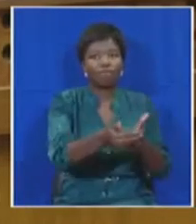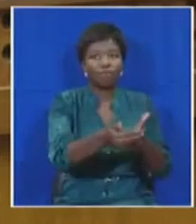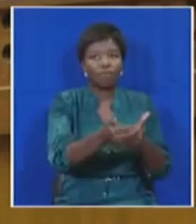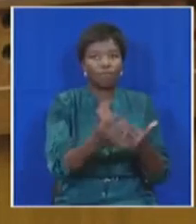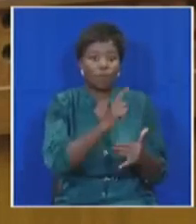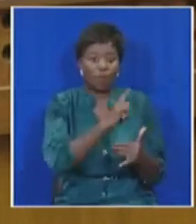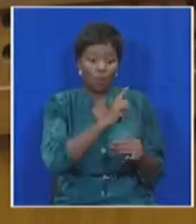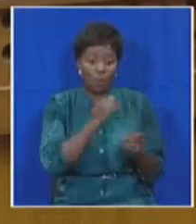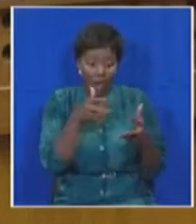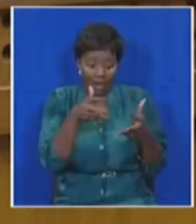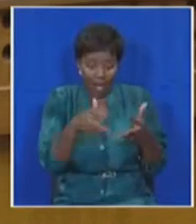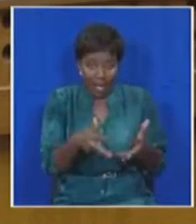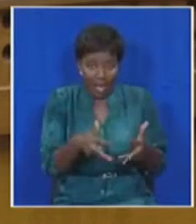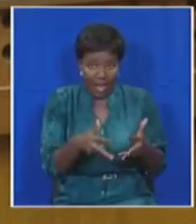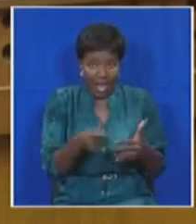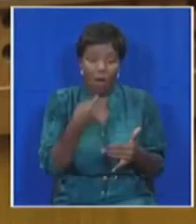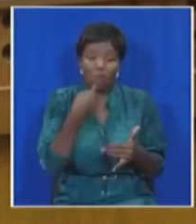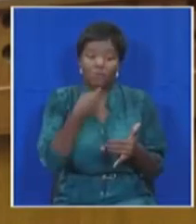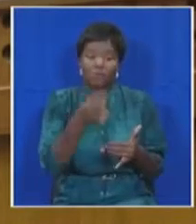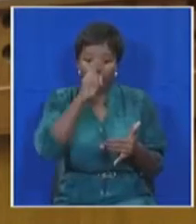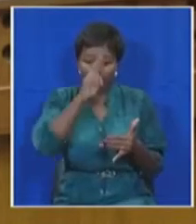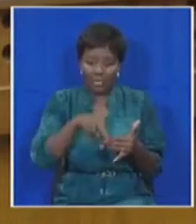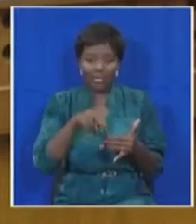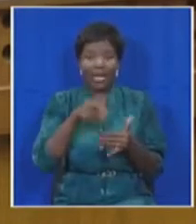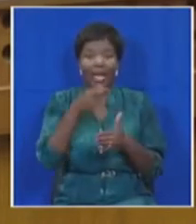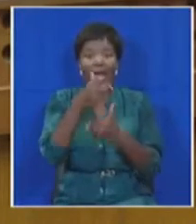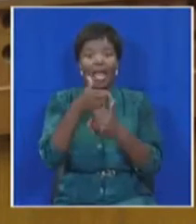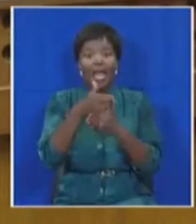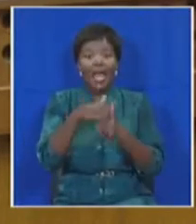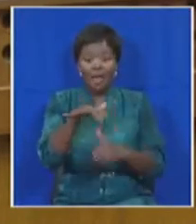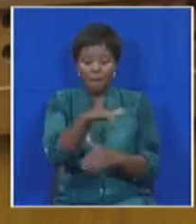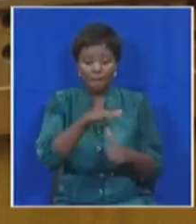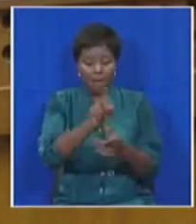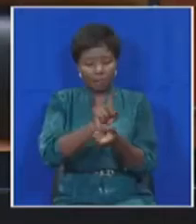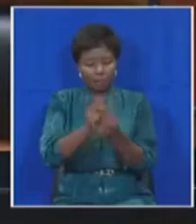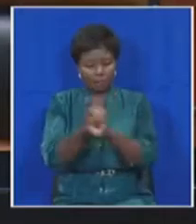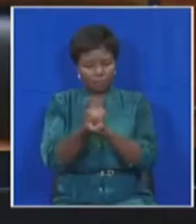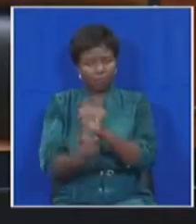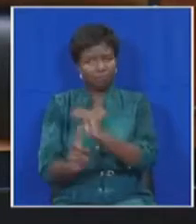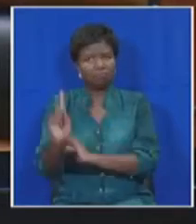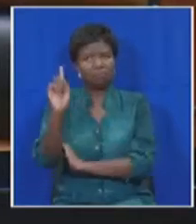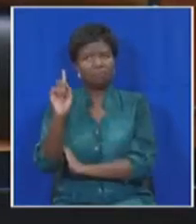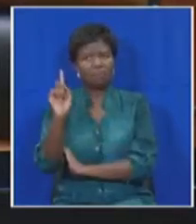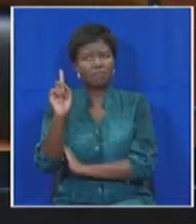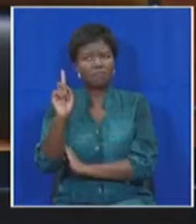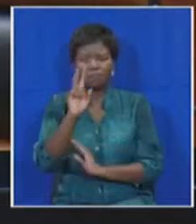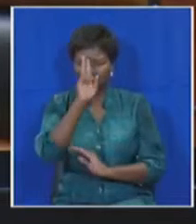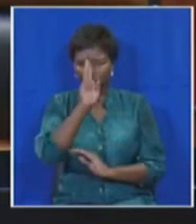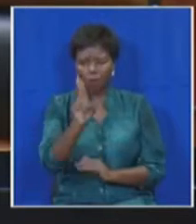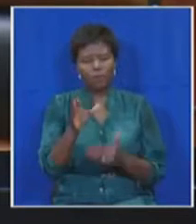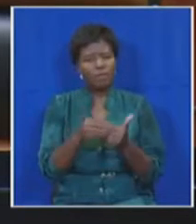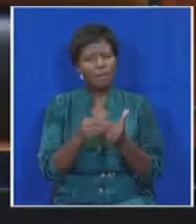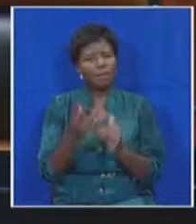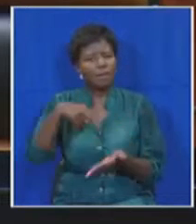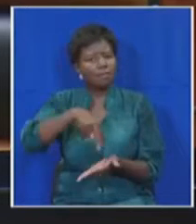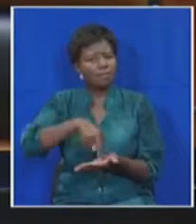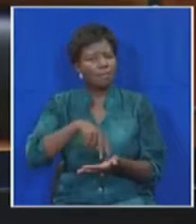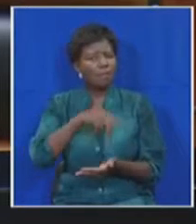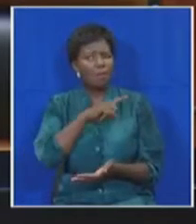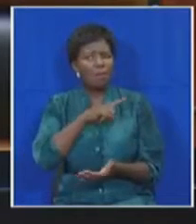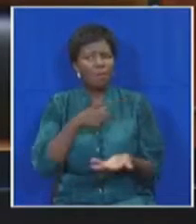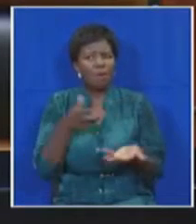we will radically reform the labor regime to support job creation. Honorable member, what